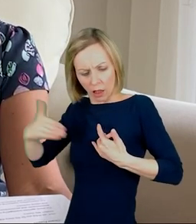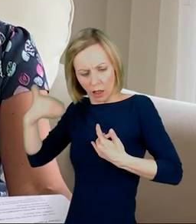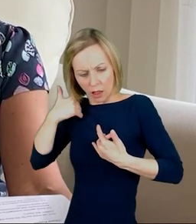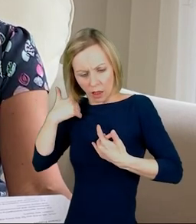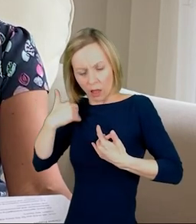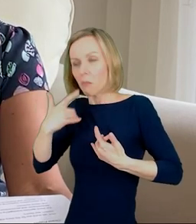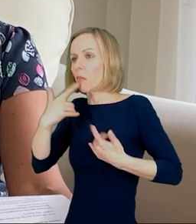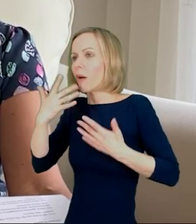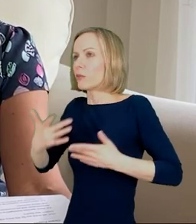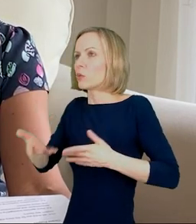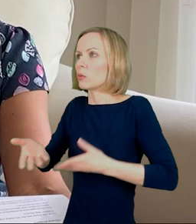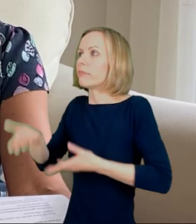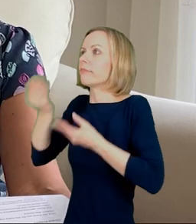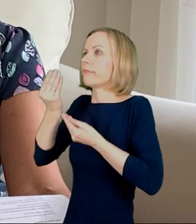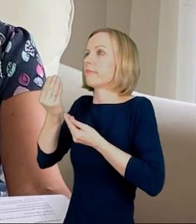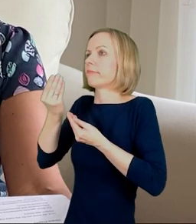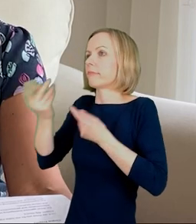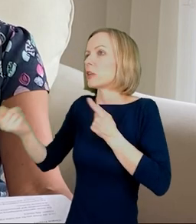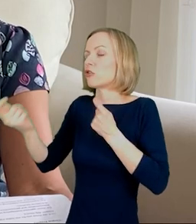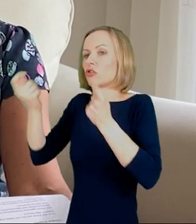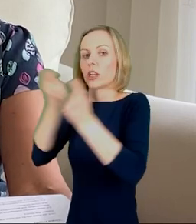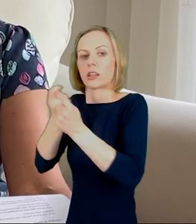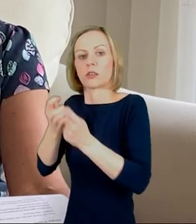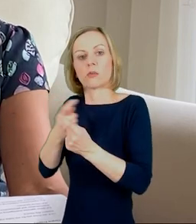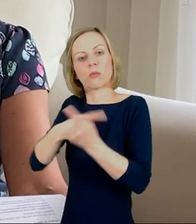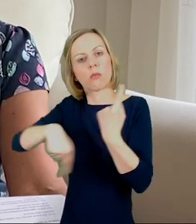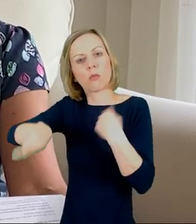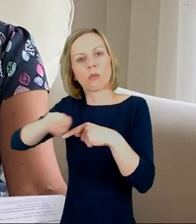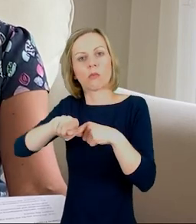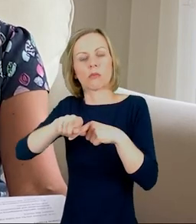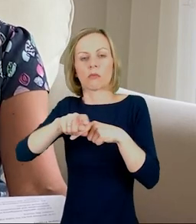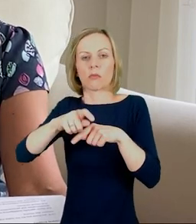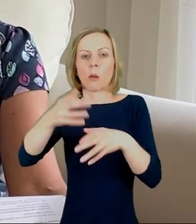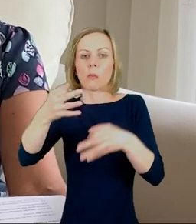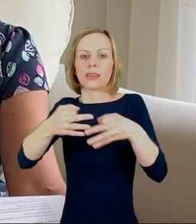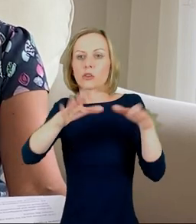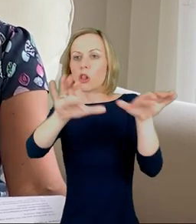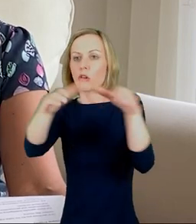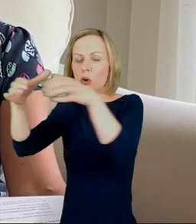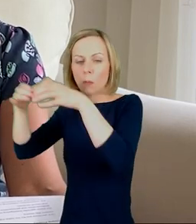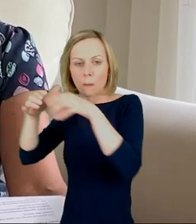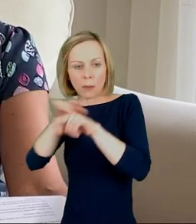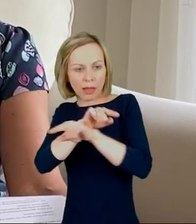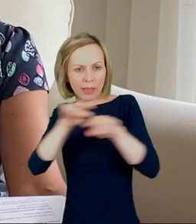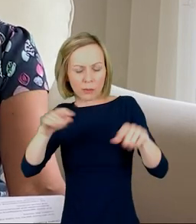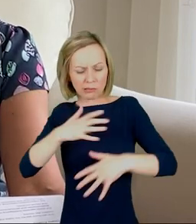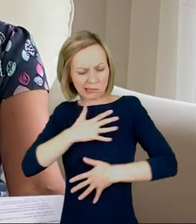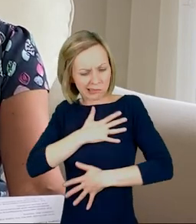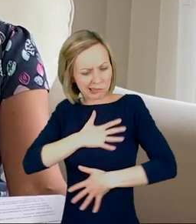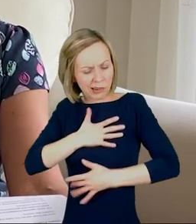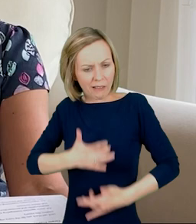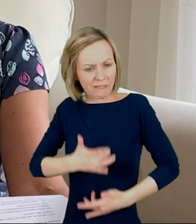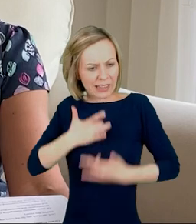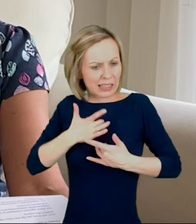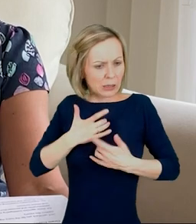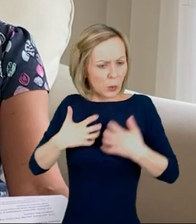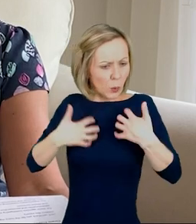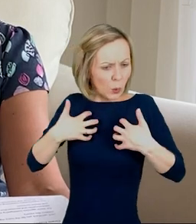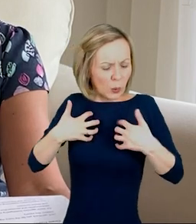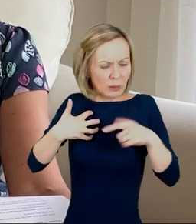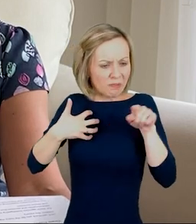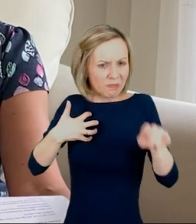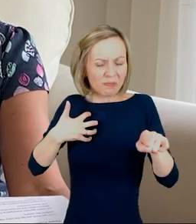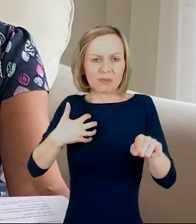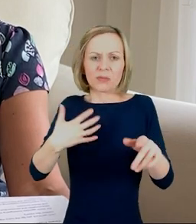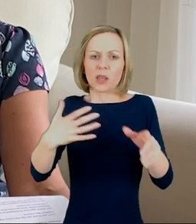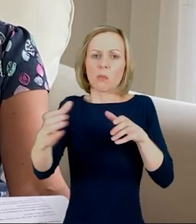pray for movers and shakers from every political party to develop a deep and uncomfortable passion for those in situations of modern slavery. We